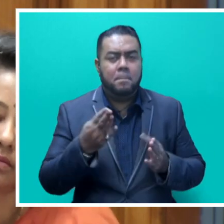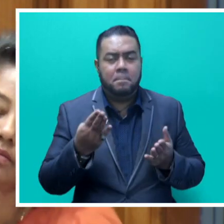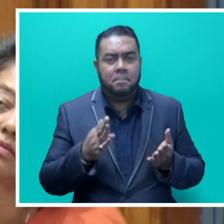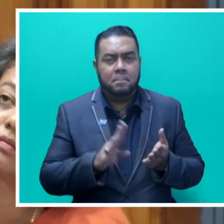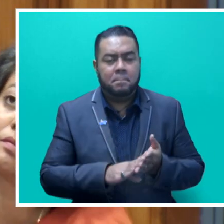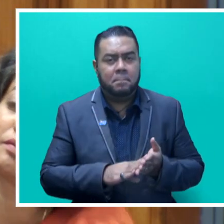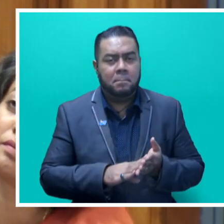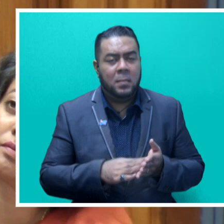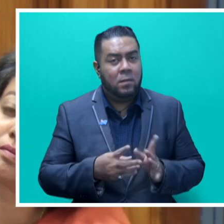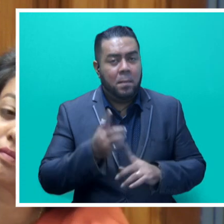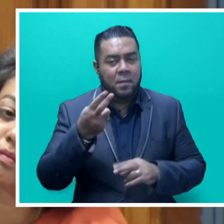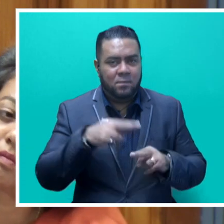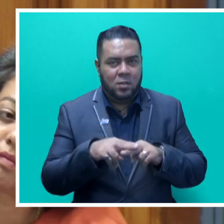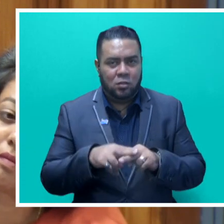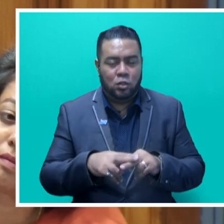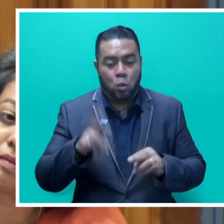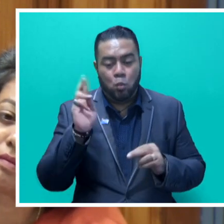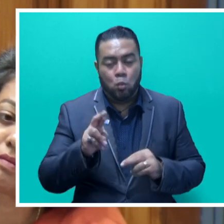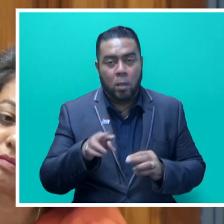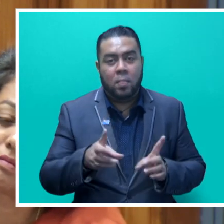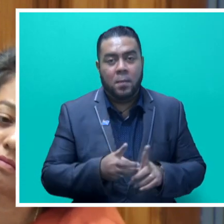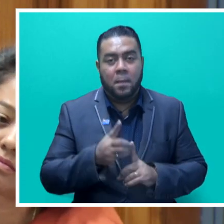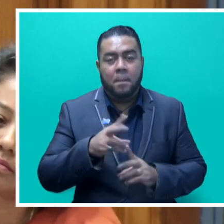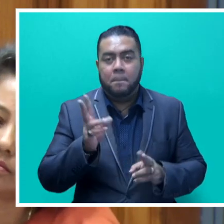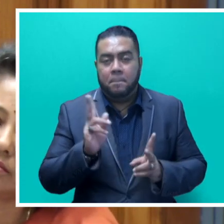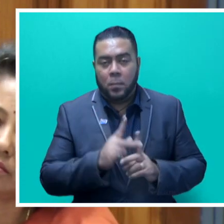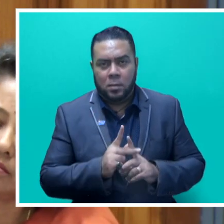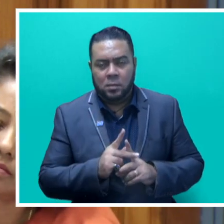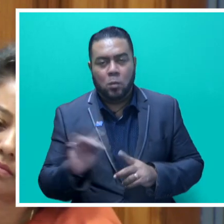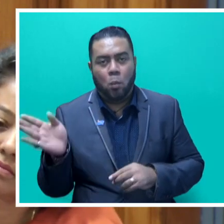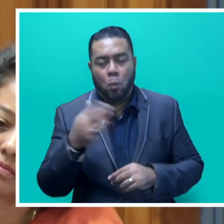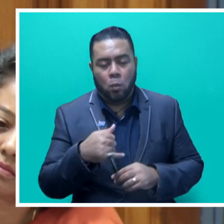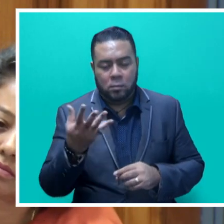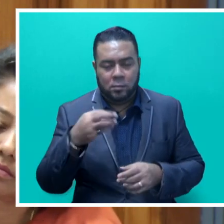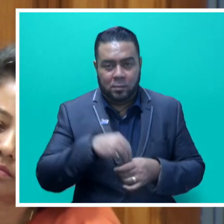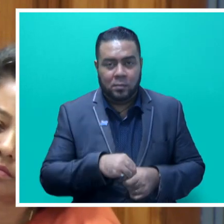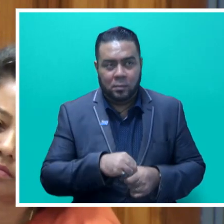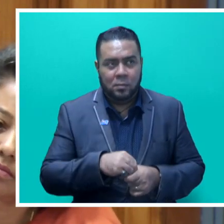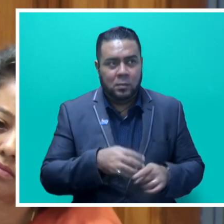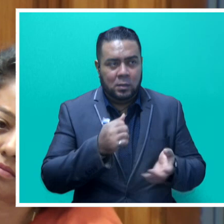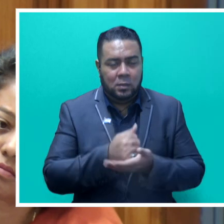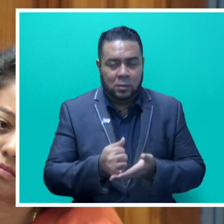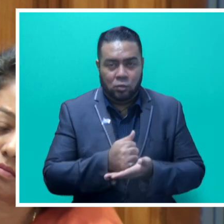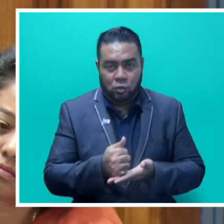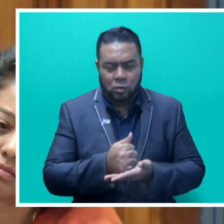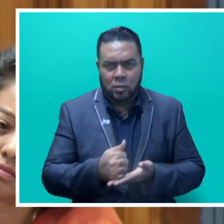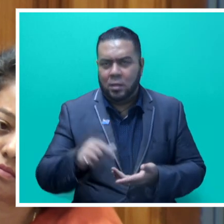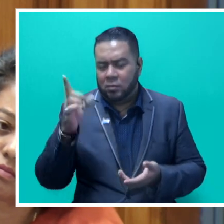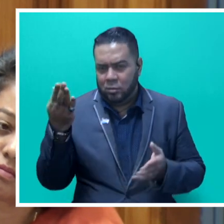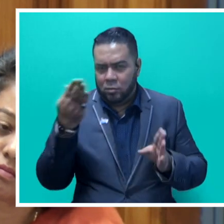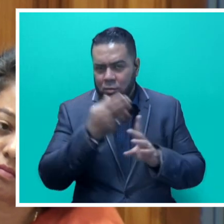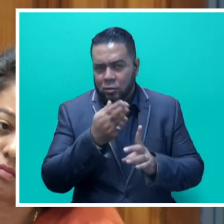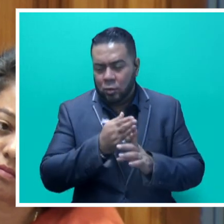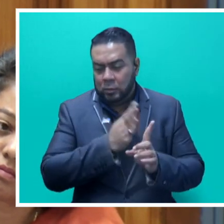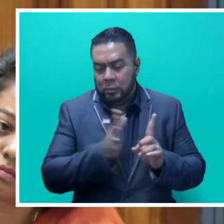Fiji. Rural development policy can be broadly defined as all aspects of state action that directly or indirectly influence